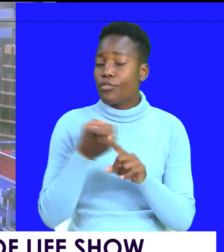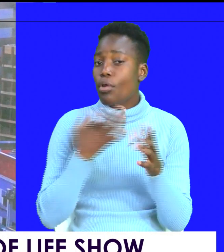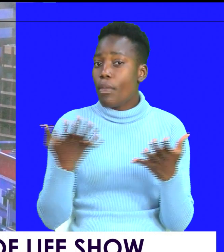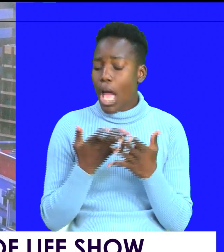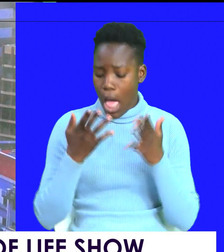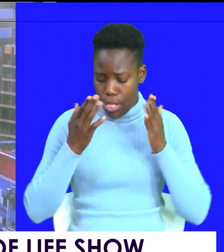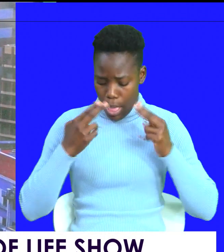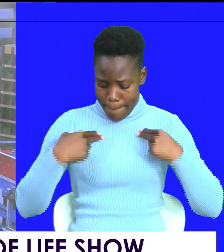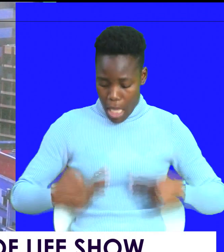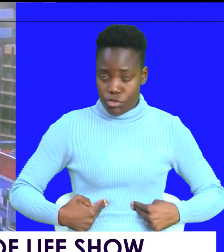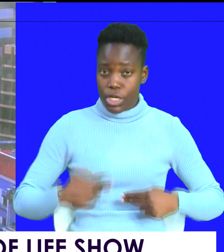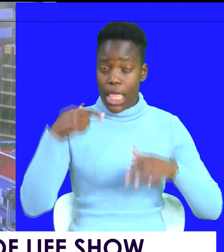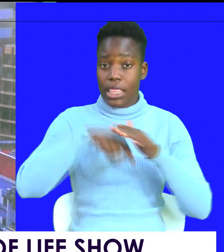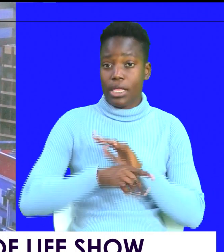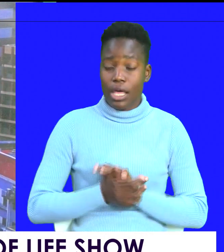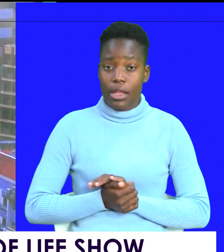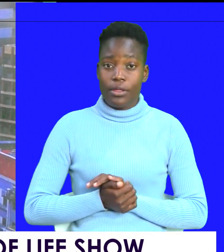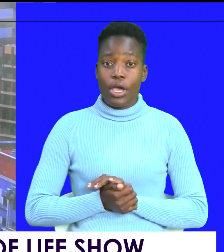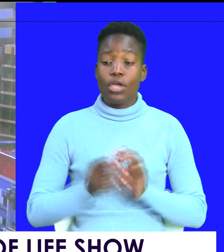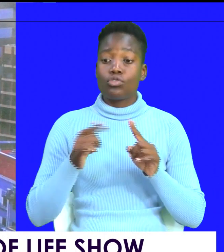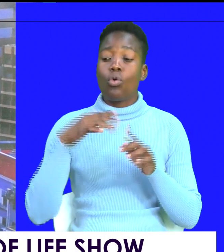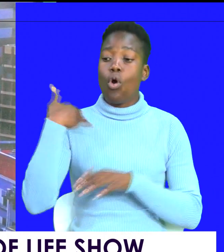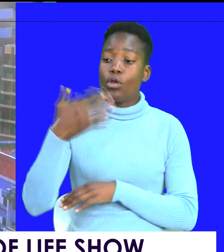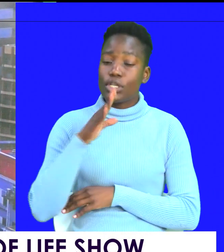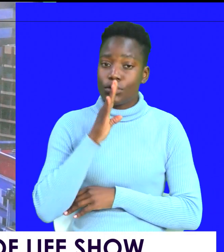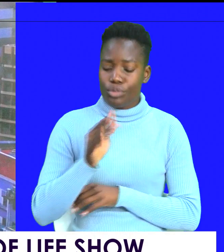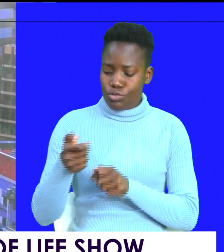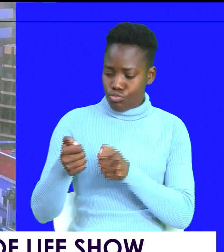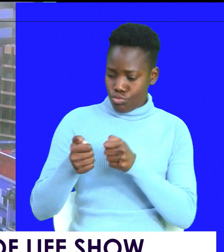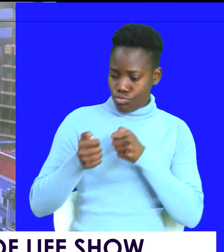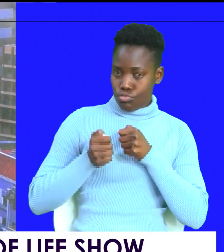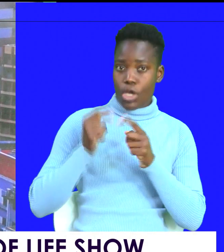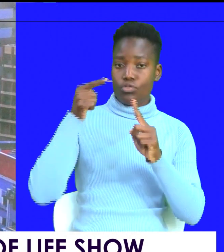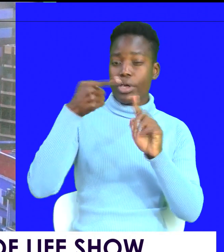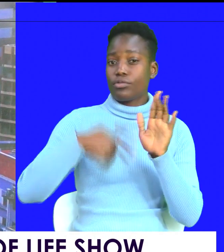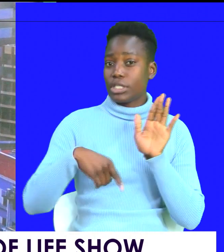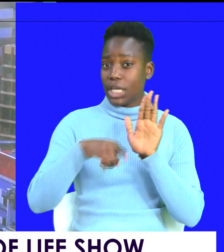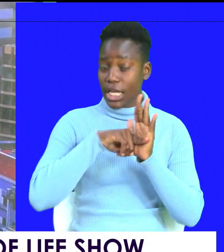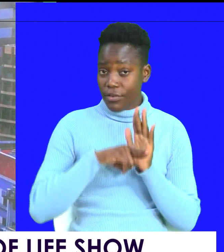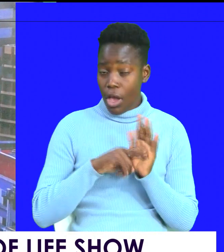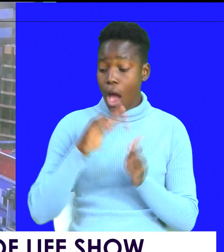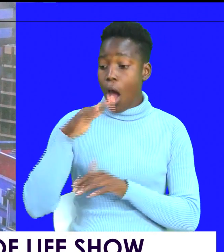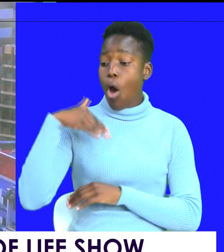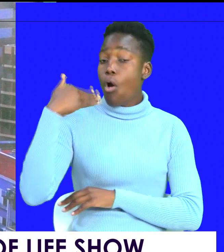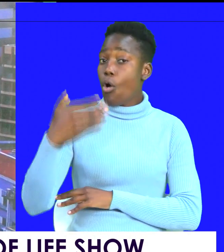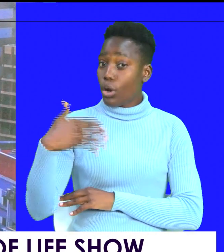the intrigue of mankind to always be pulled towards negativity. We